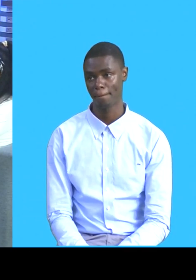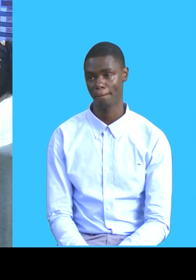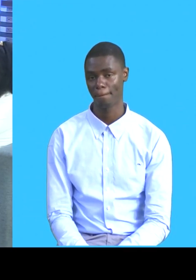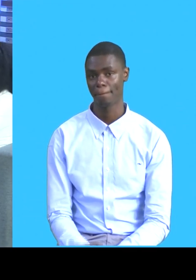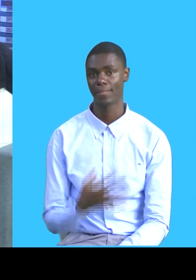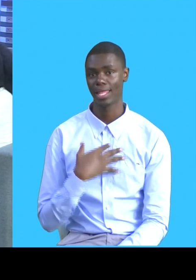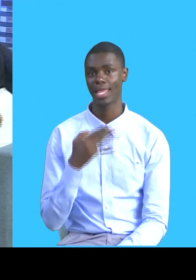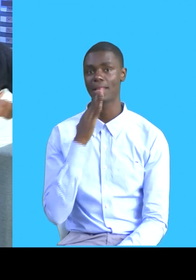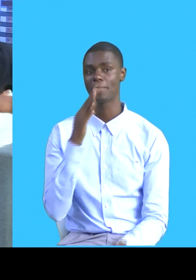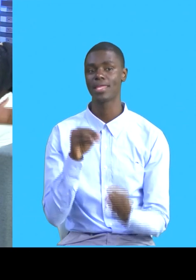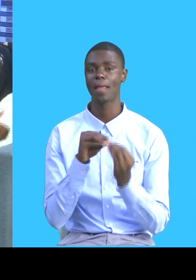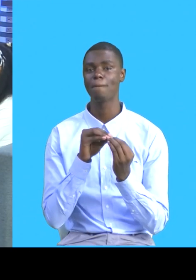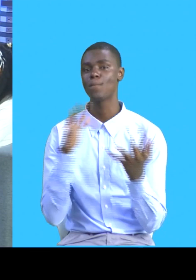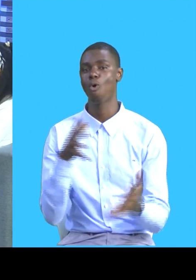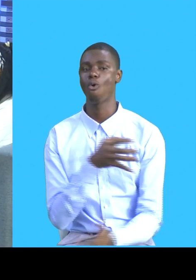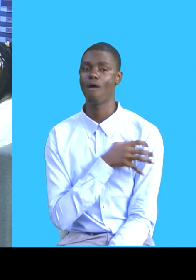and be more empowered.